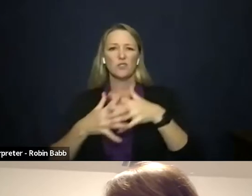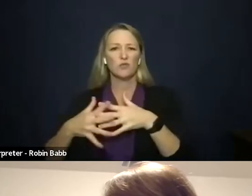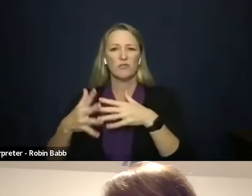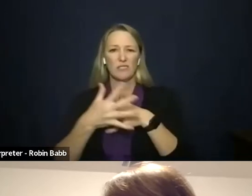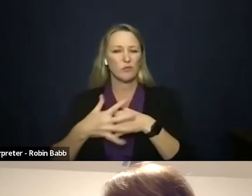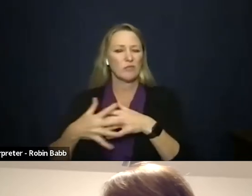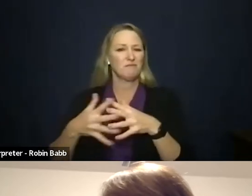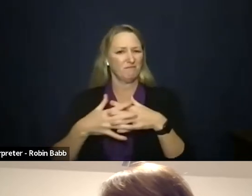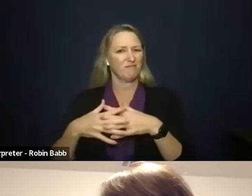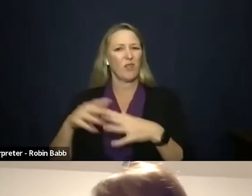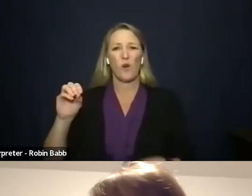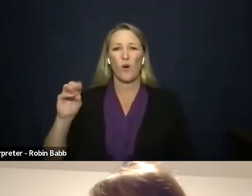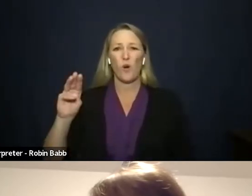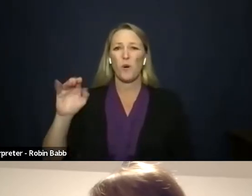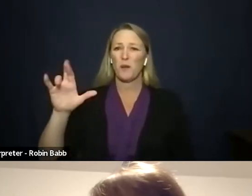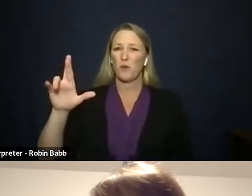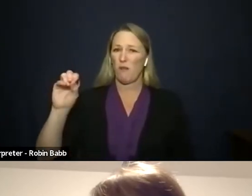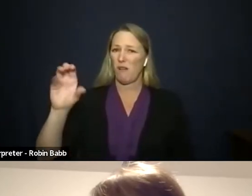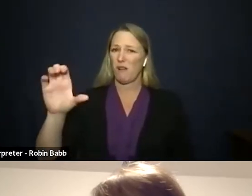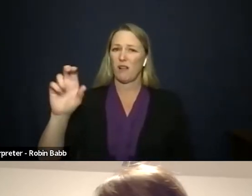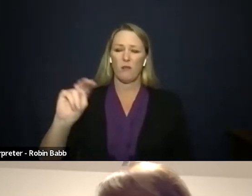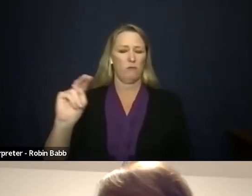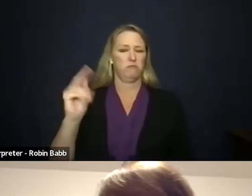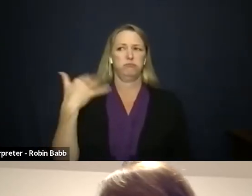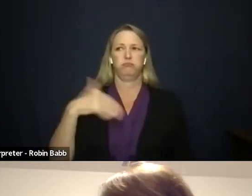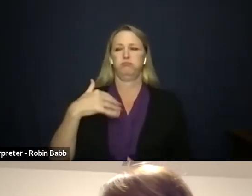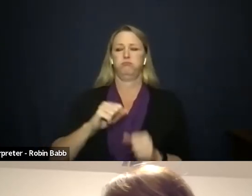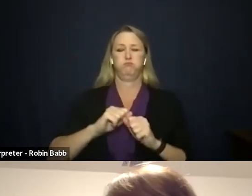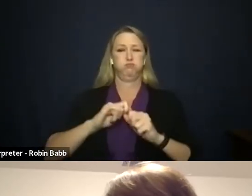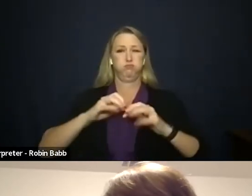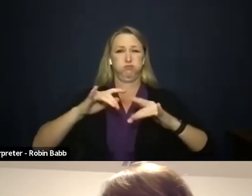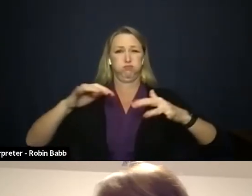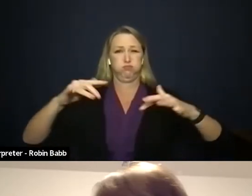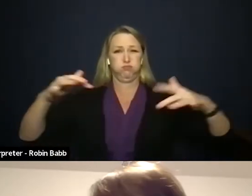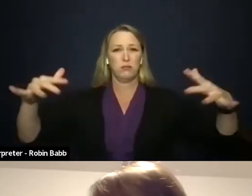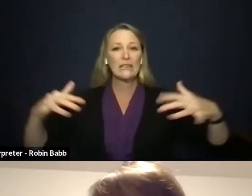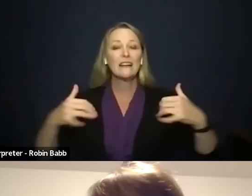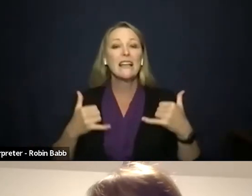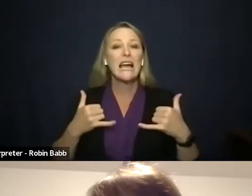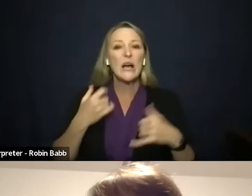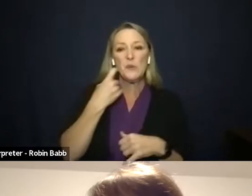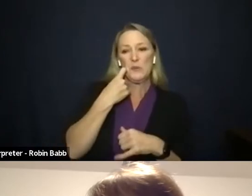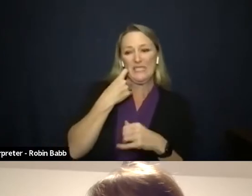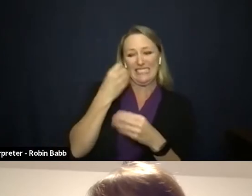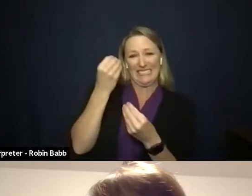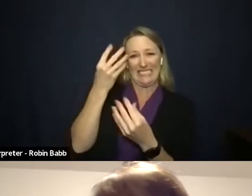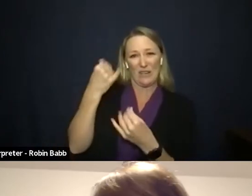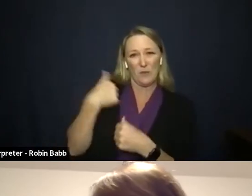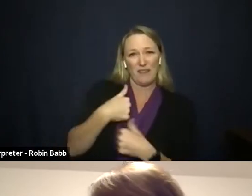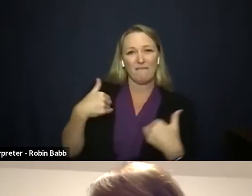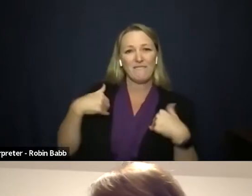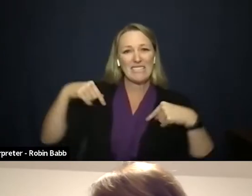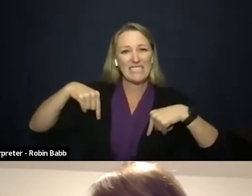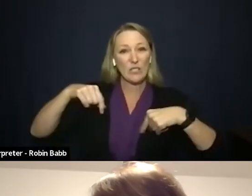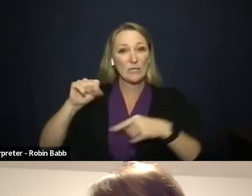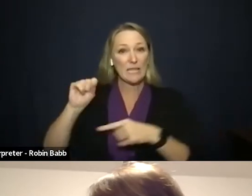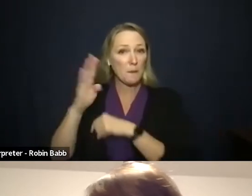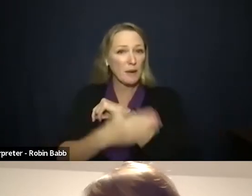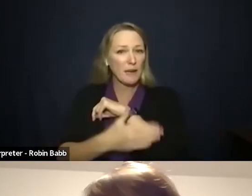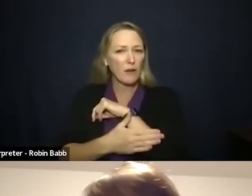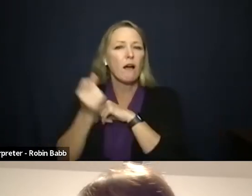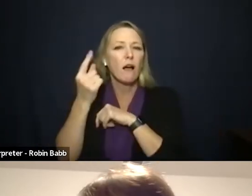the variant took a very strong presence right now the most recent data we have from santa barbara county and this is as of